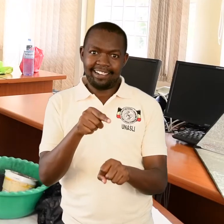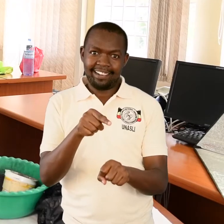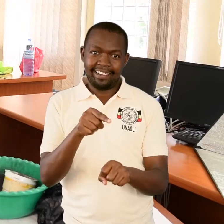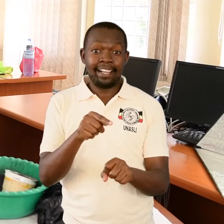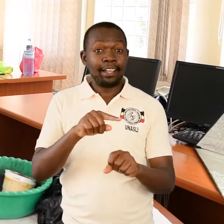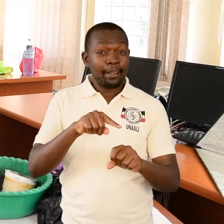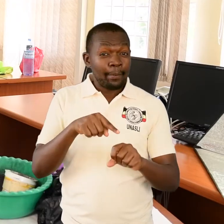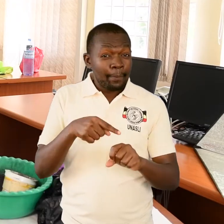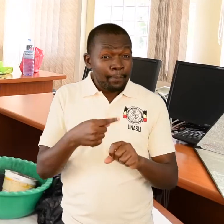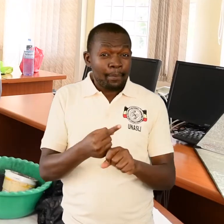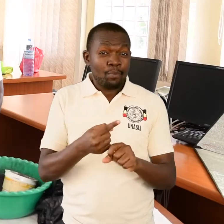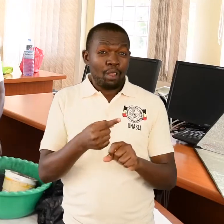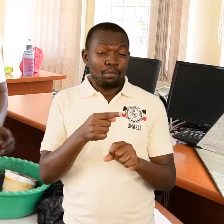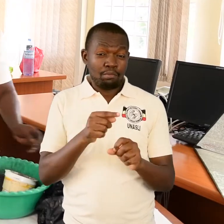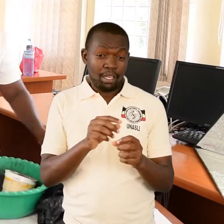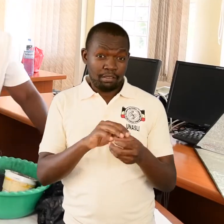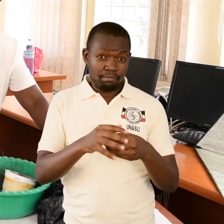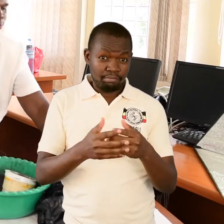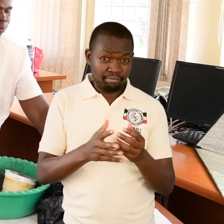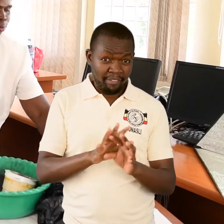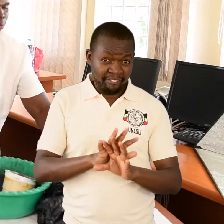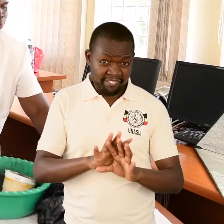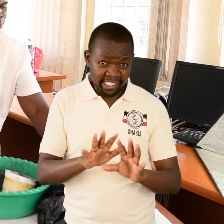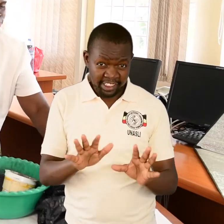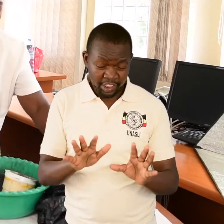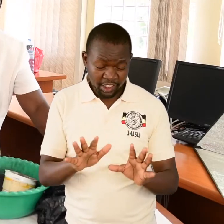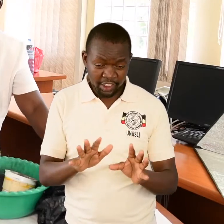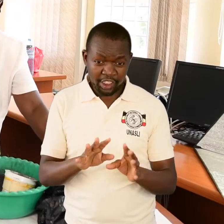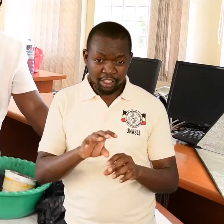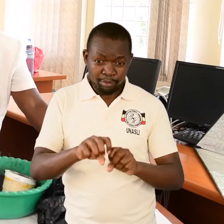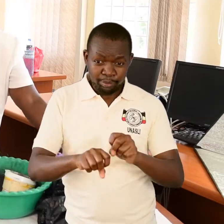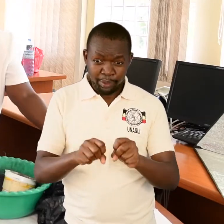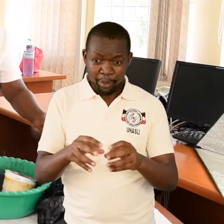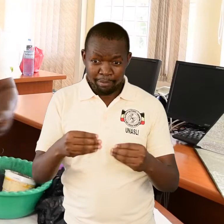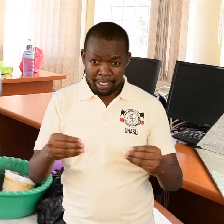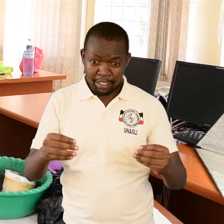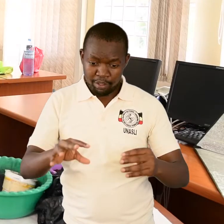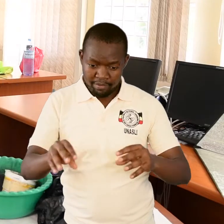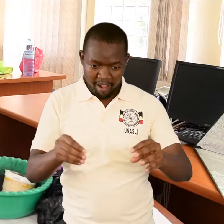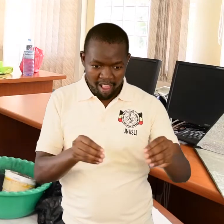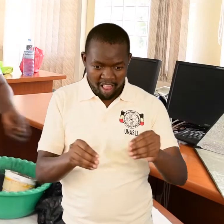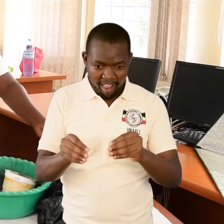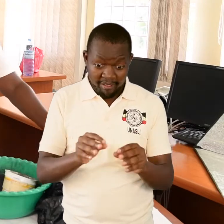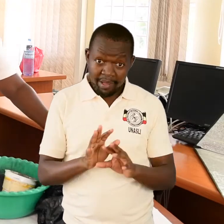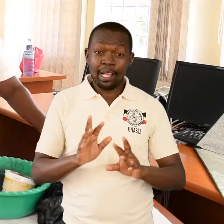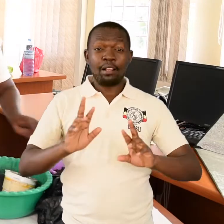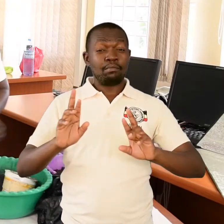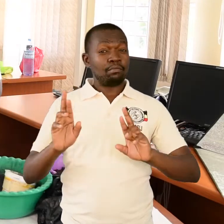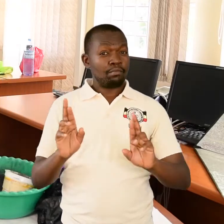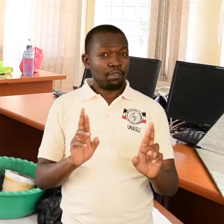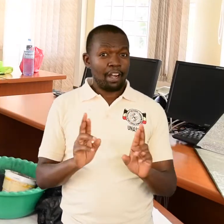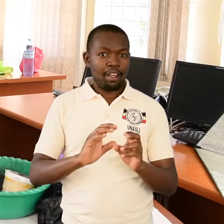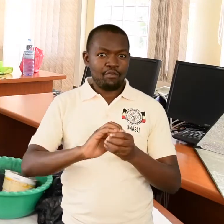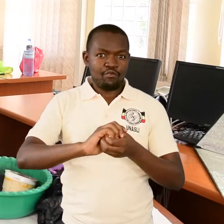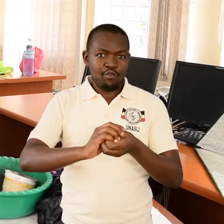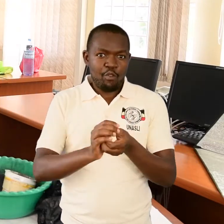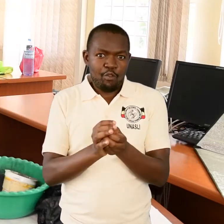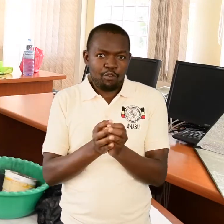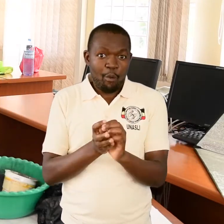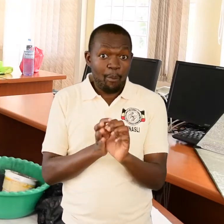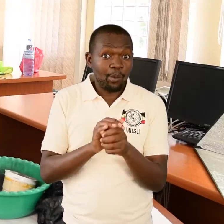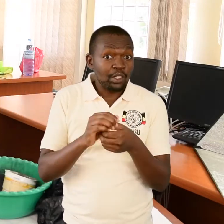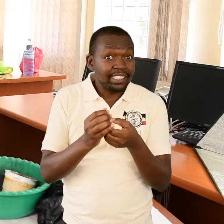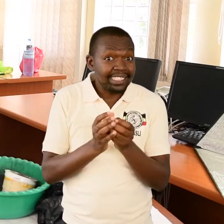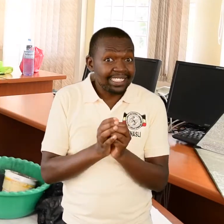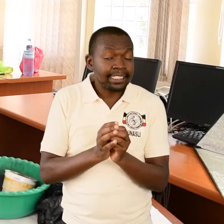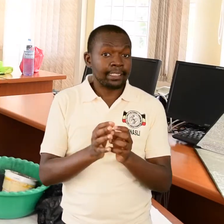After making and mixing the materials ready for molding, now it